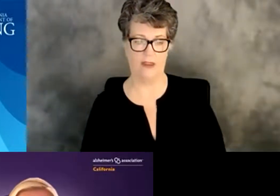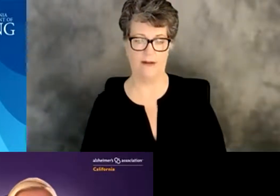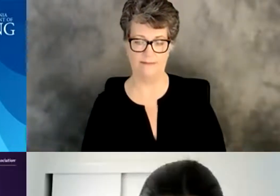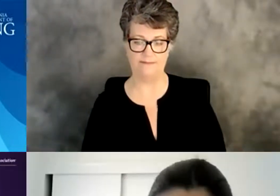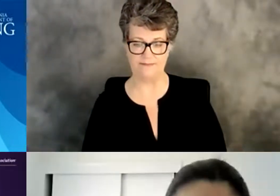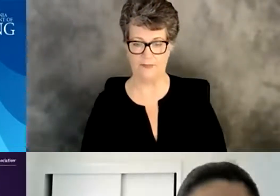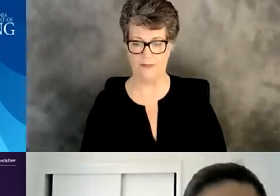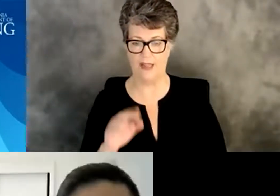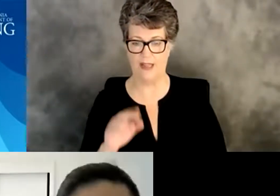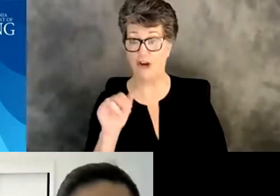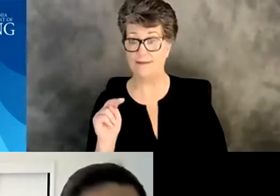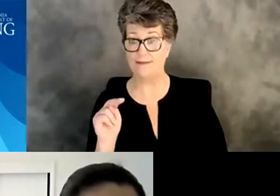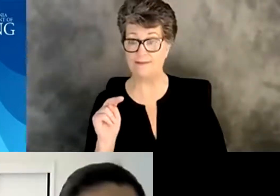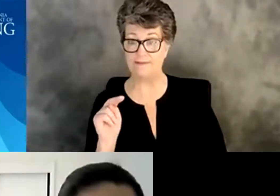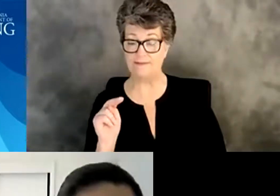Kieran.